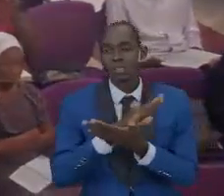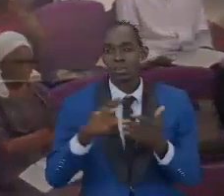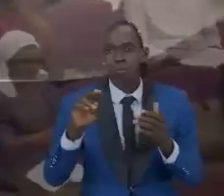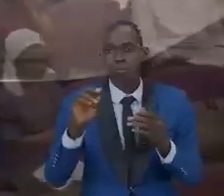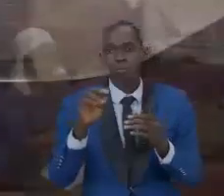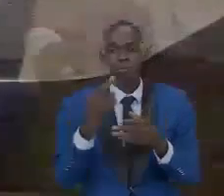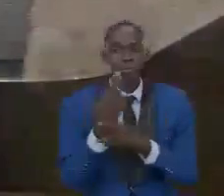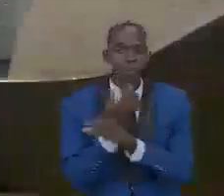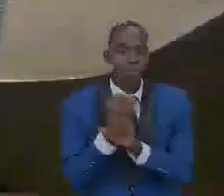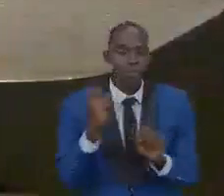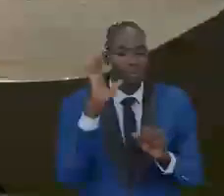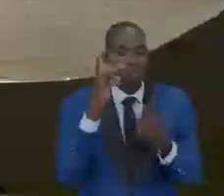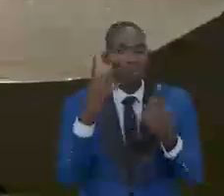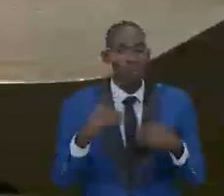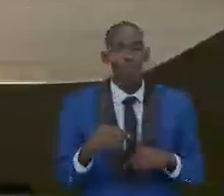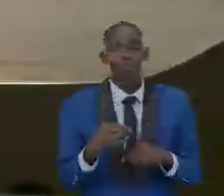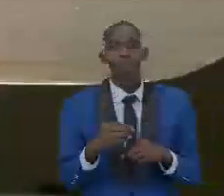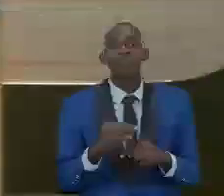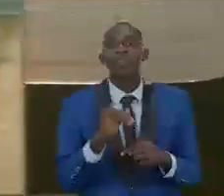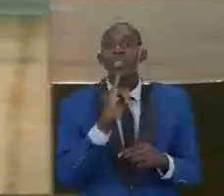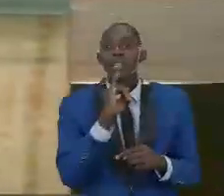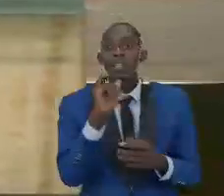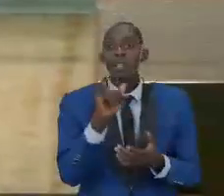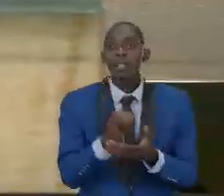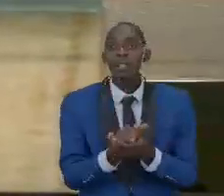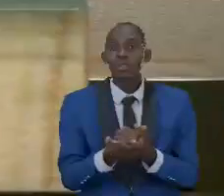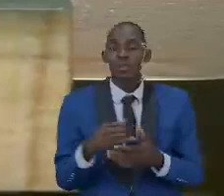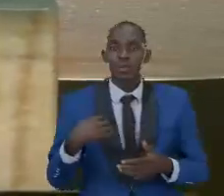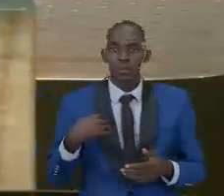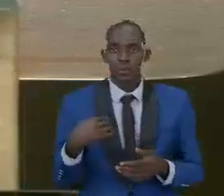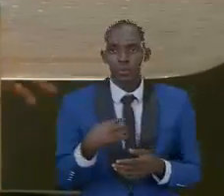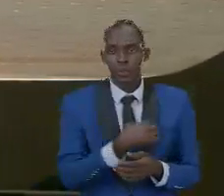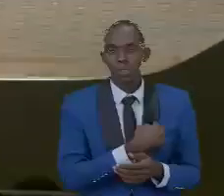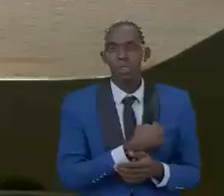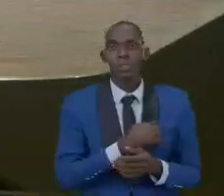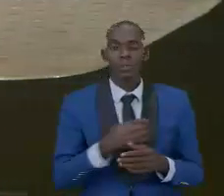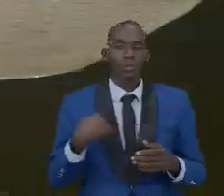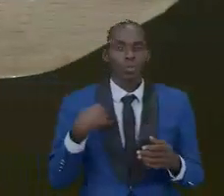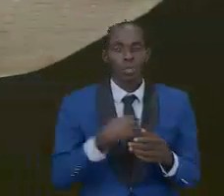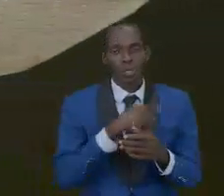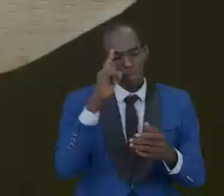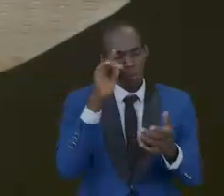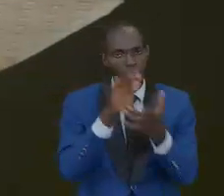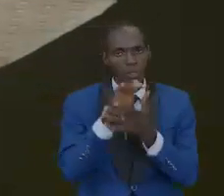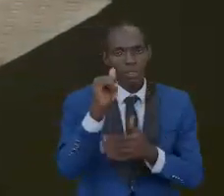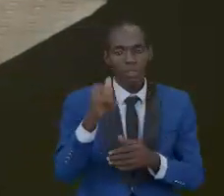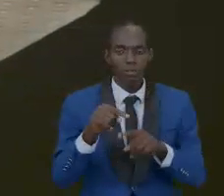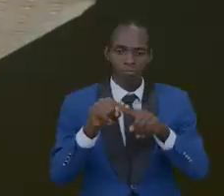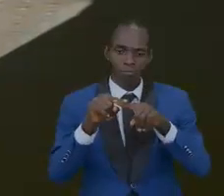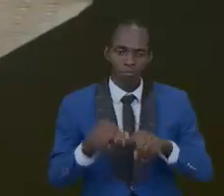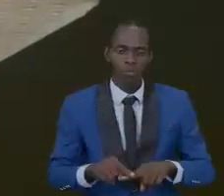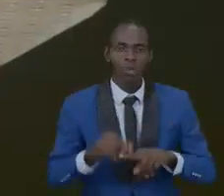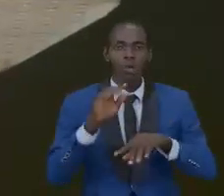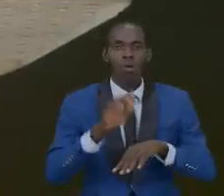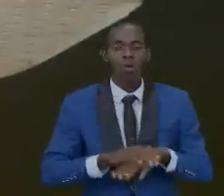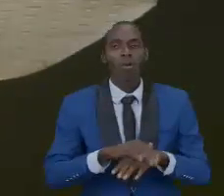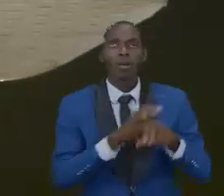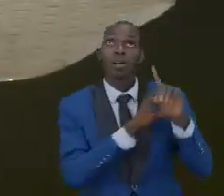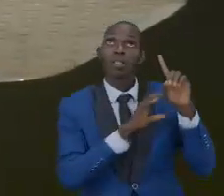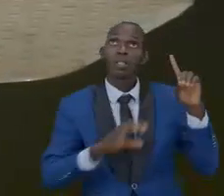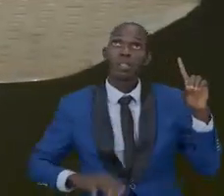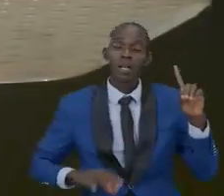justification will come is that we lead will believe we're a lie on Christ